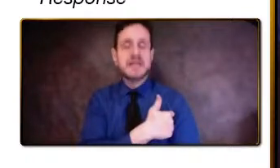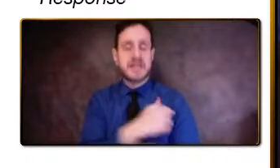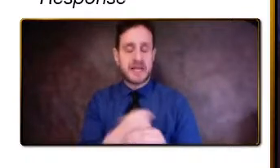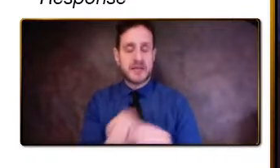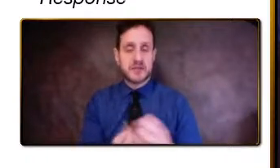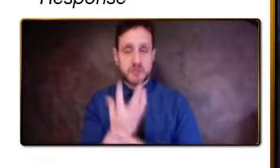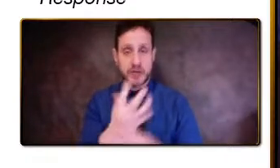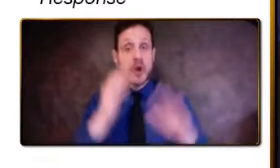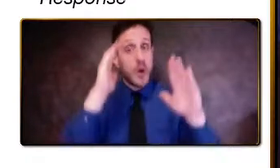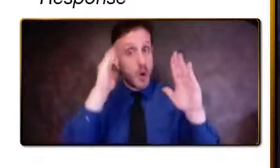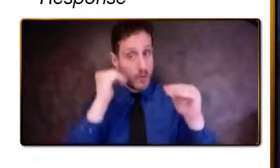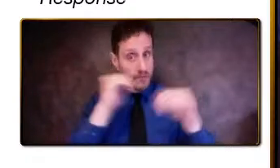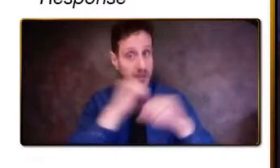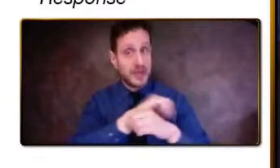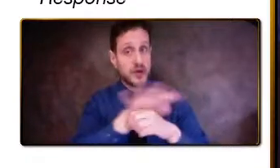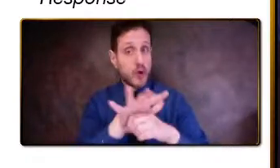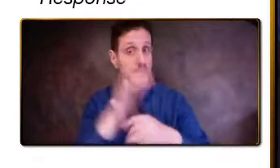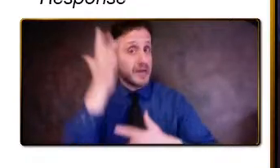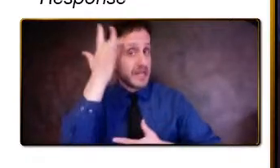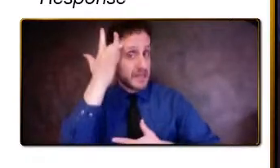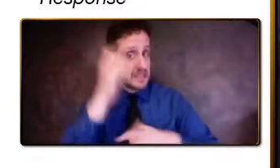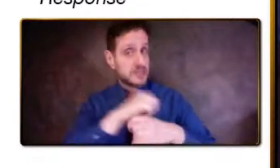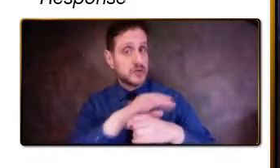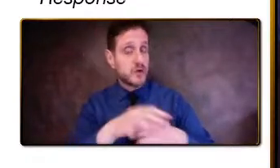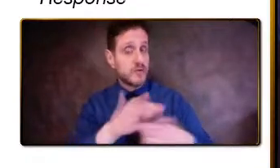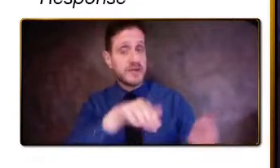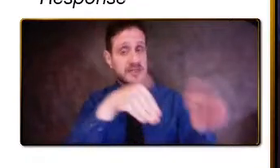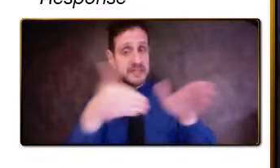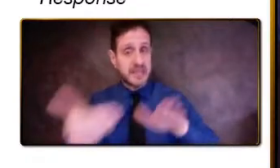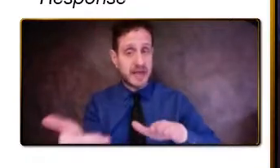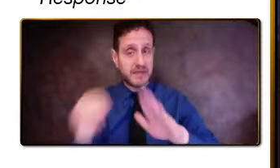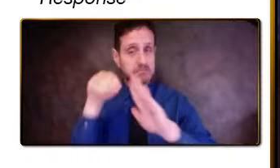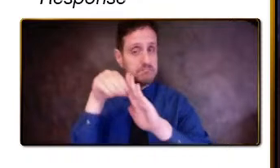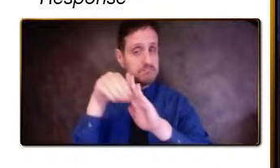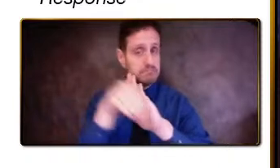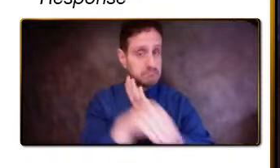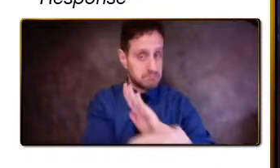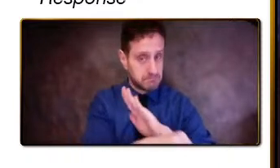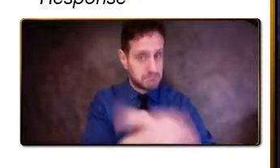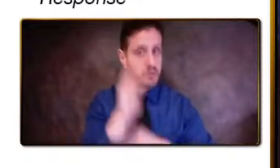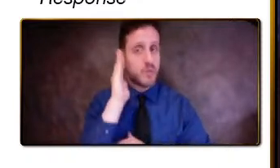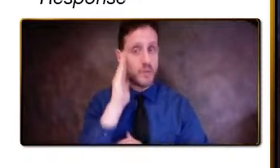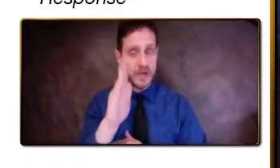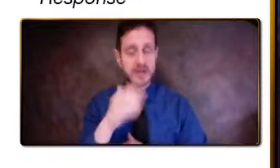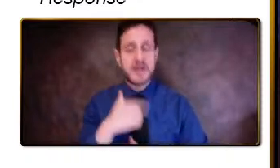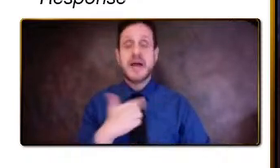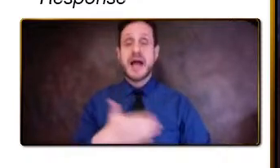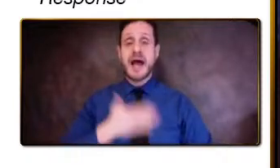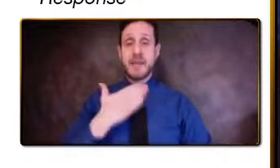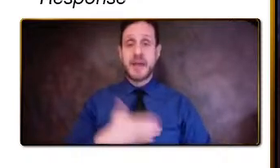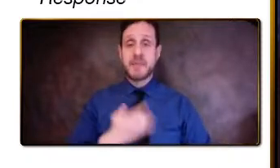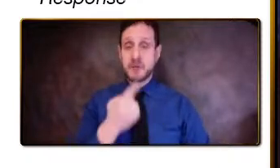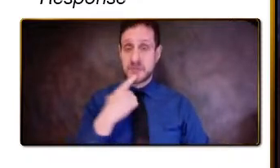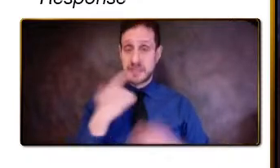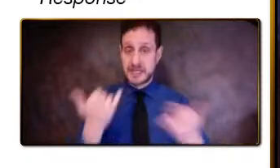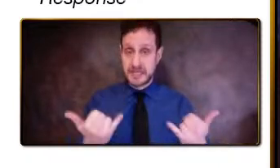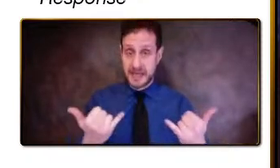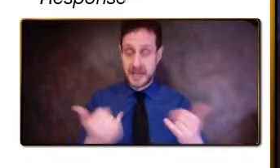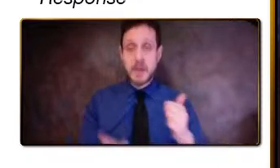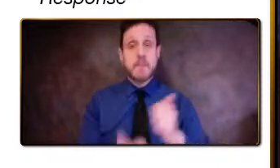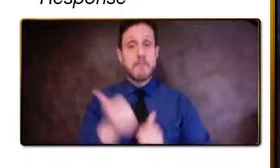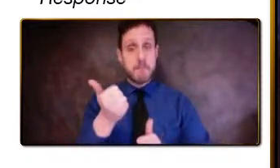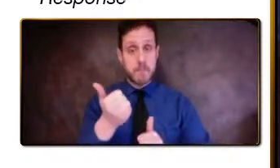COVID illnesses and death. Now, I'm happy to report today that the majority of Illinois' regions are making